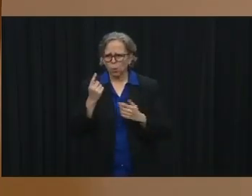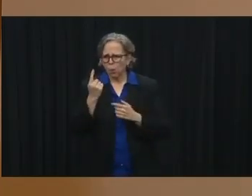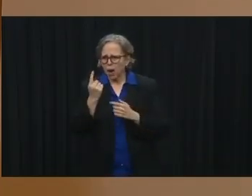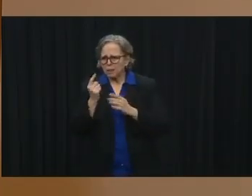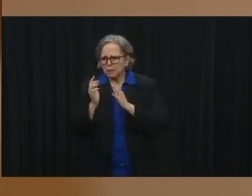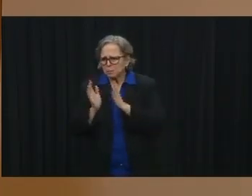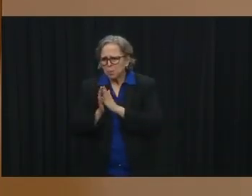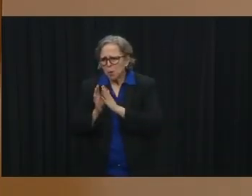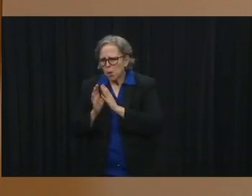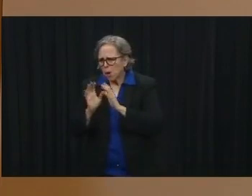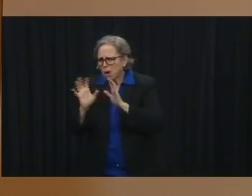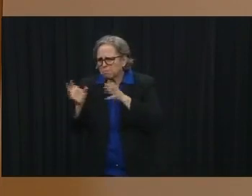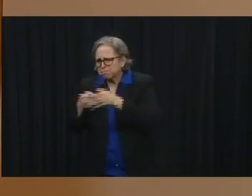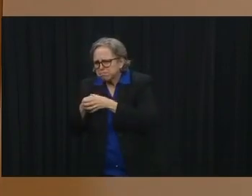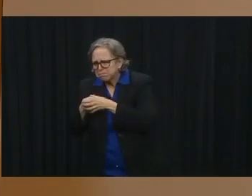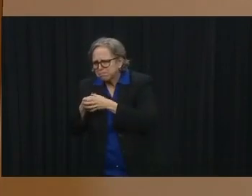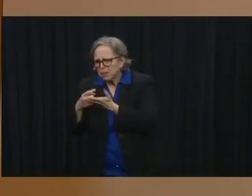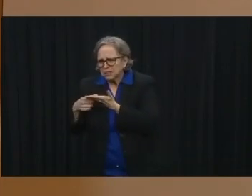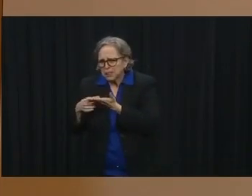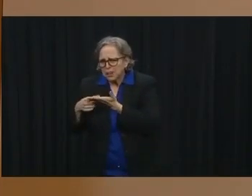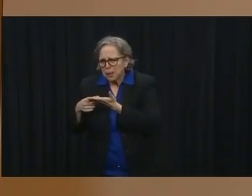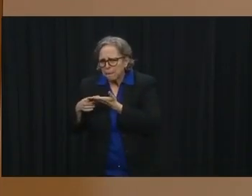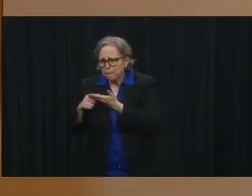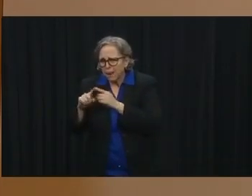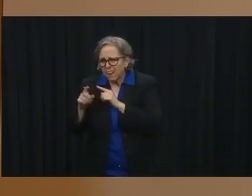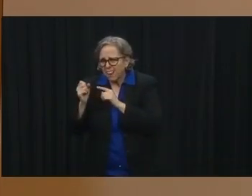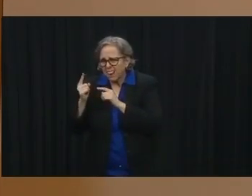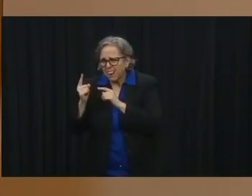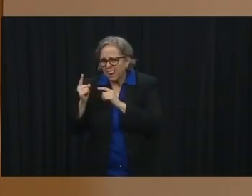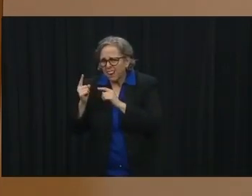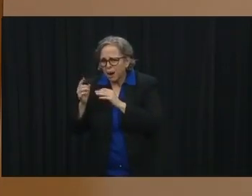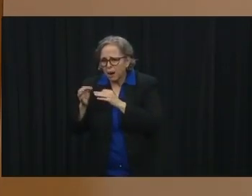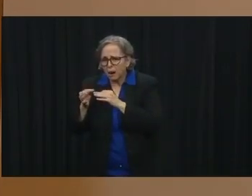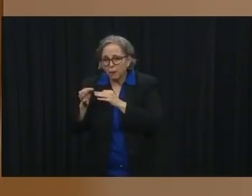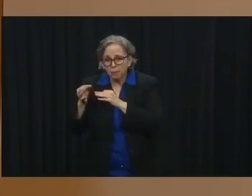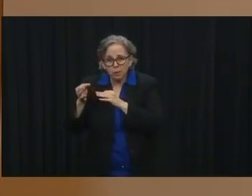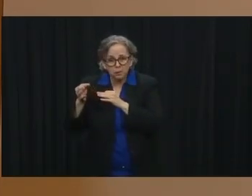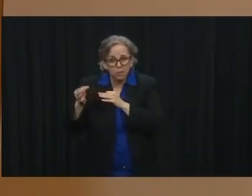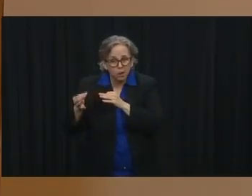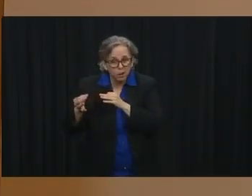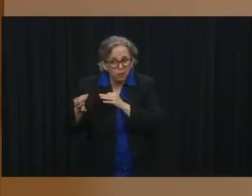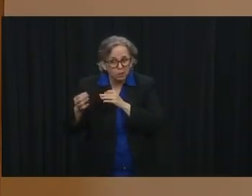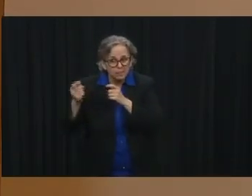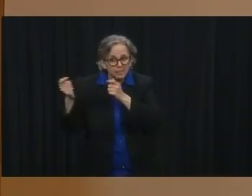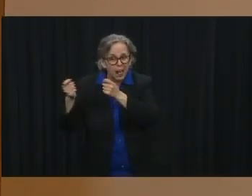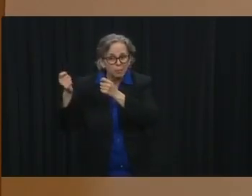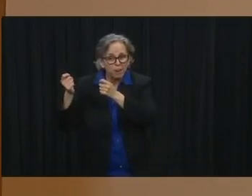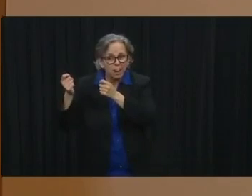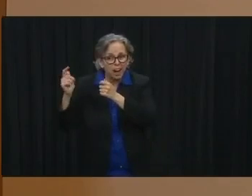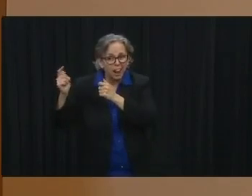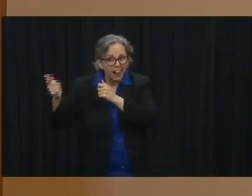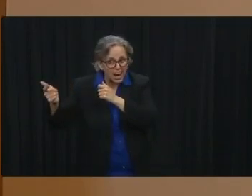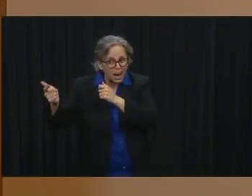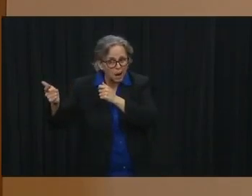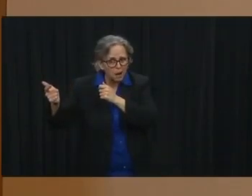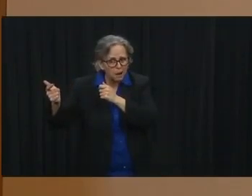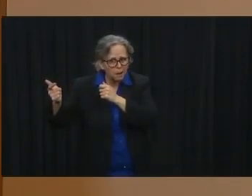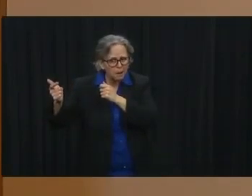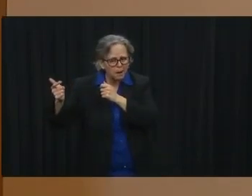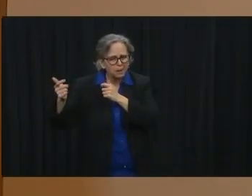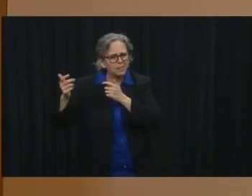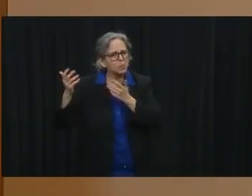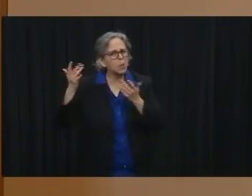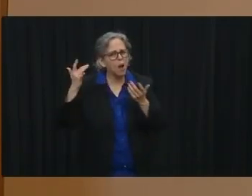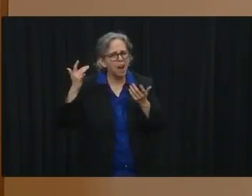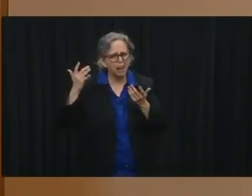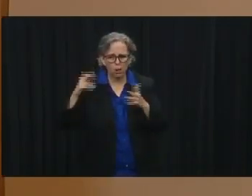night, but how folks are postponing things, doing celebrations of life later because they just don't want to put